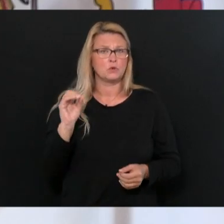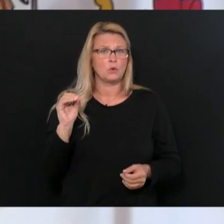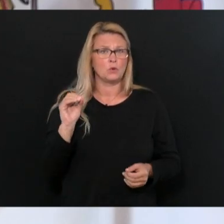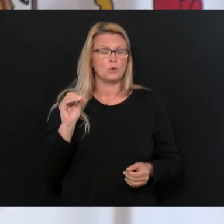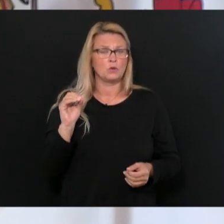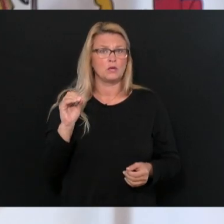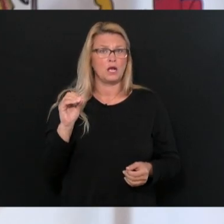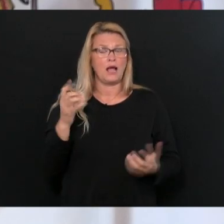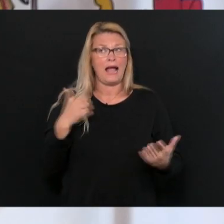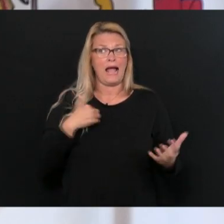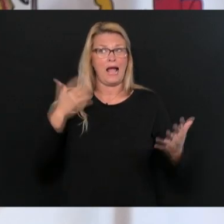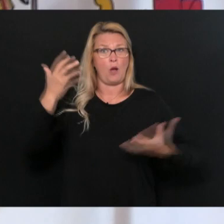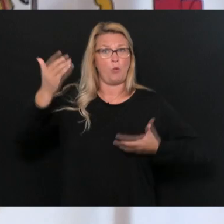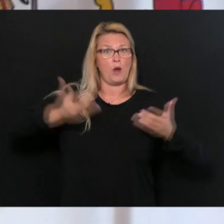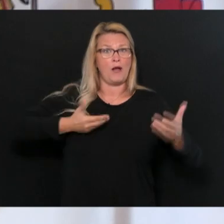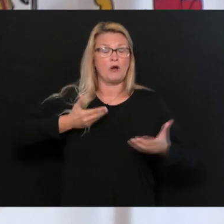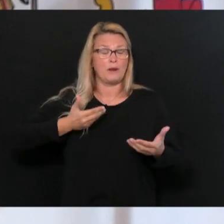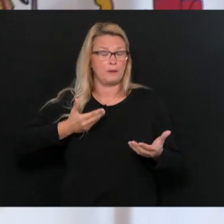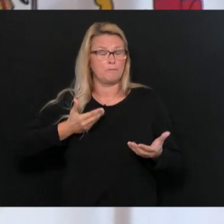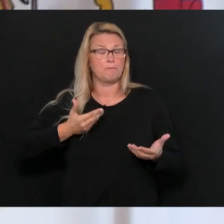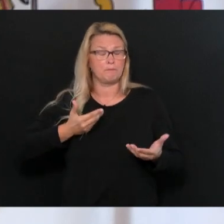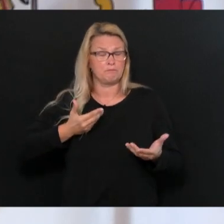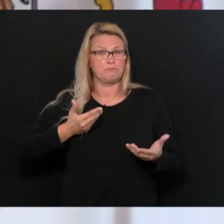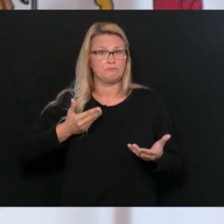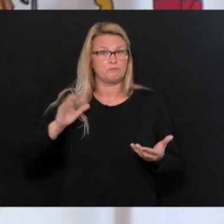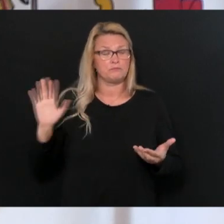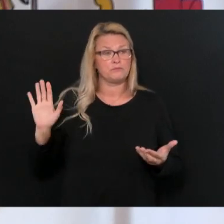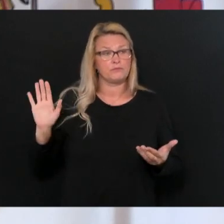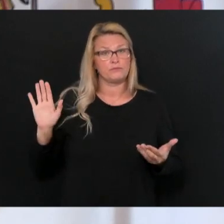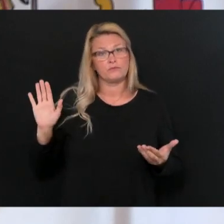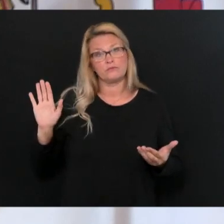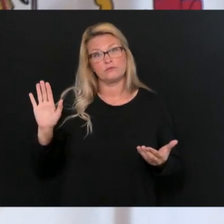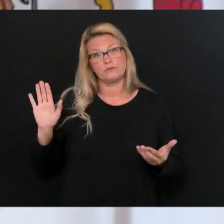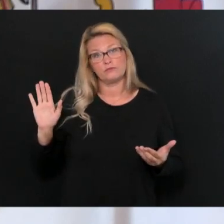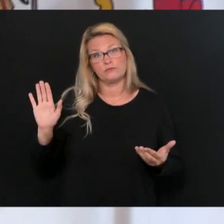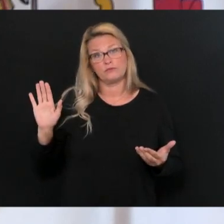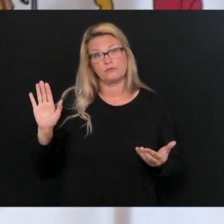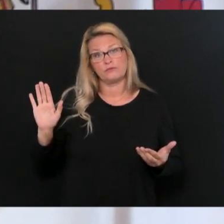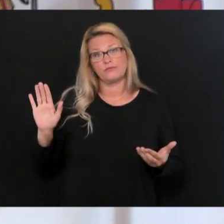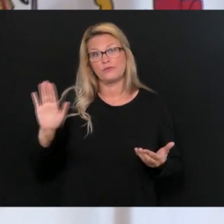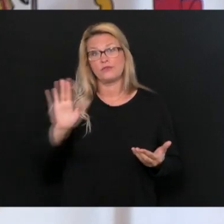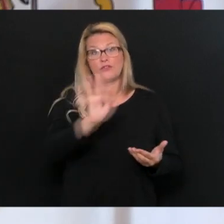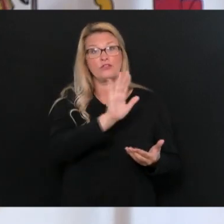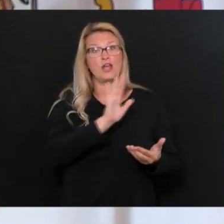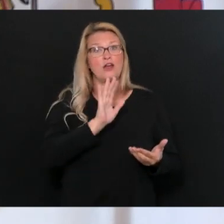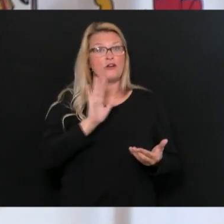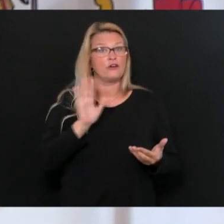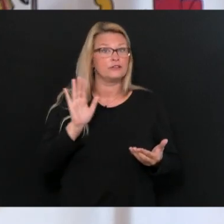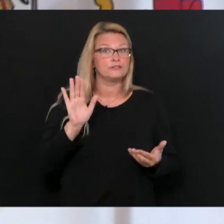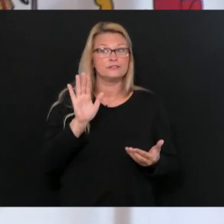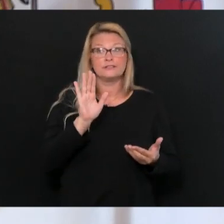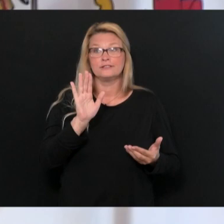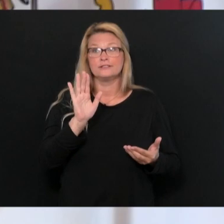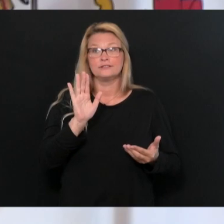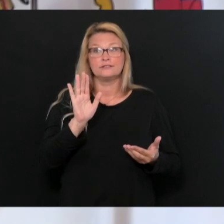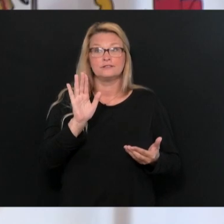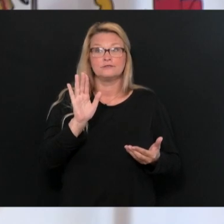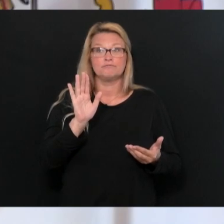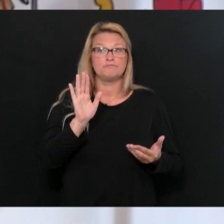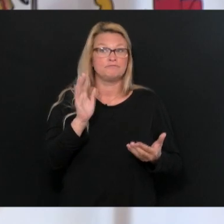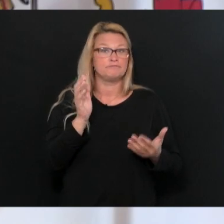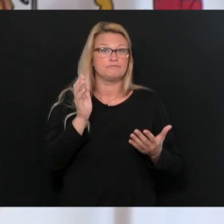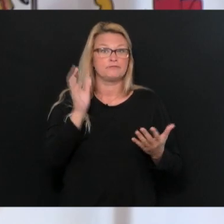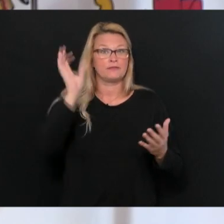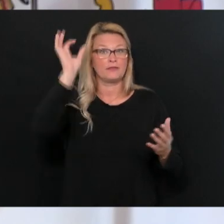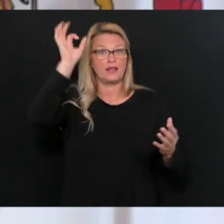I welcome, talking to anyone really from the legislature, from